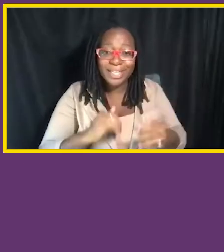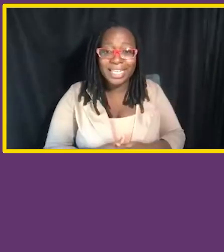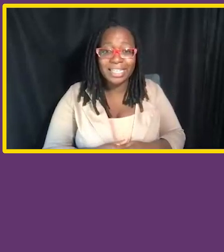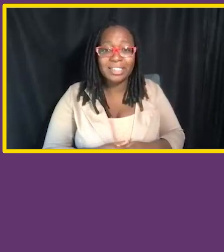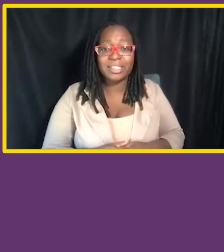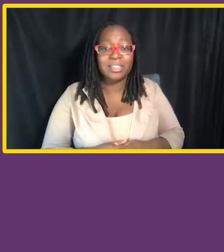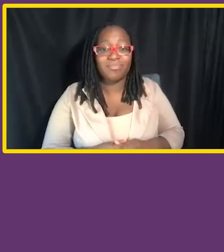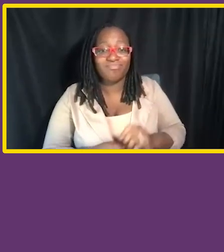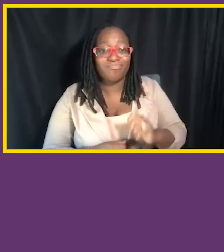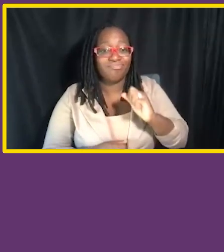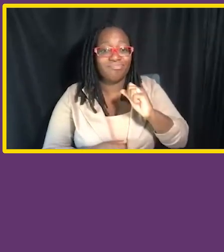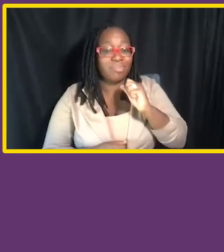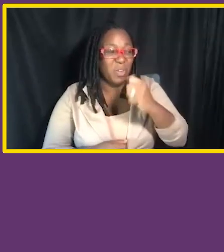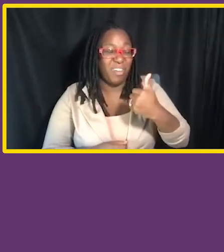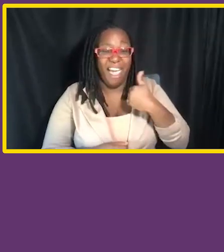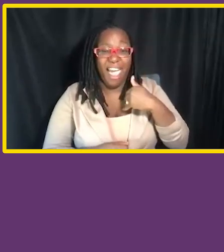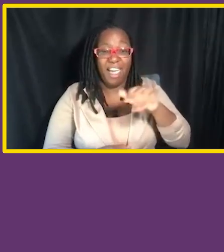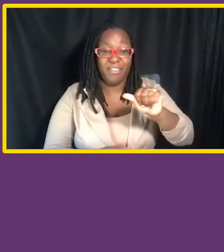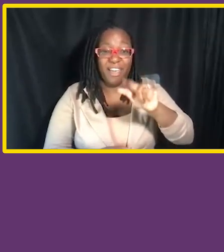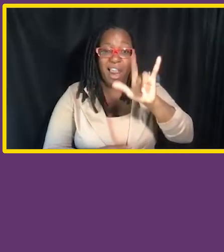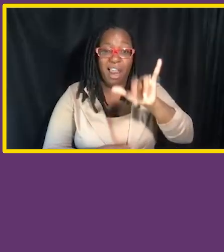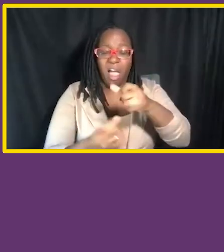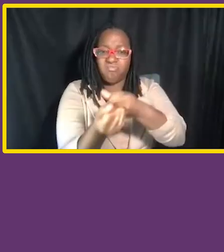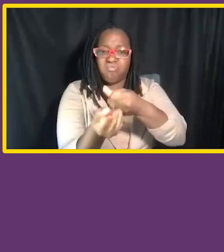allyship in all of these contexts.